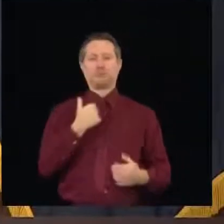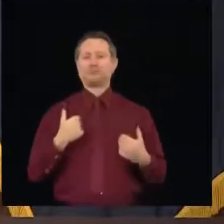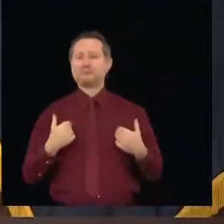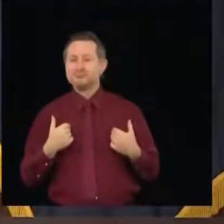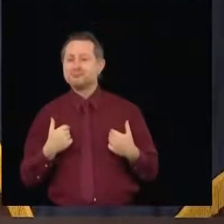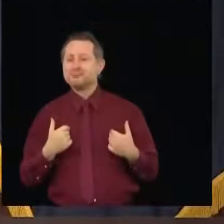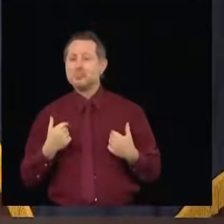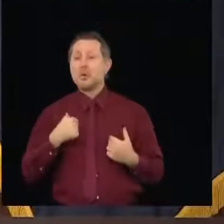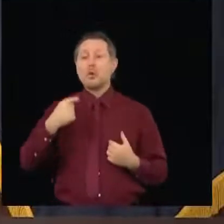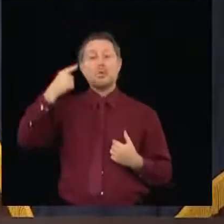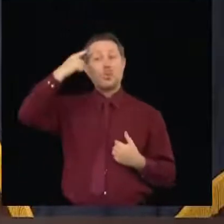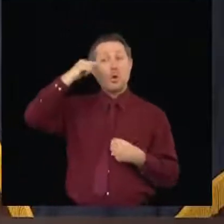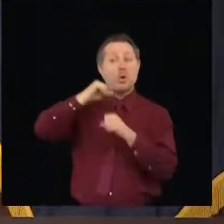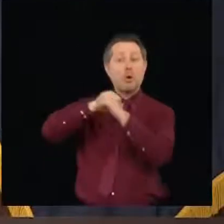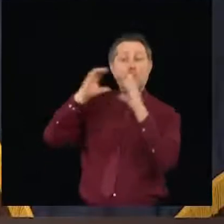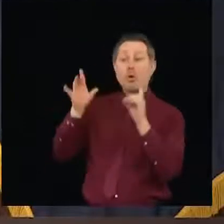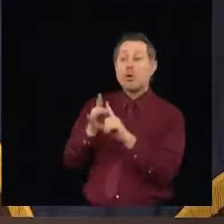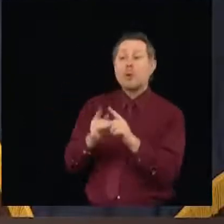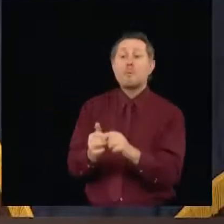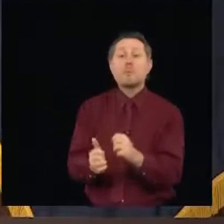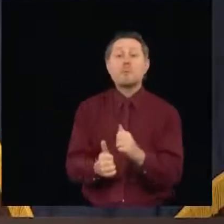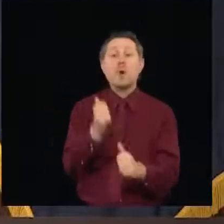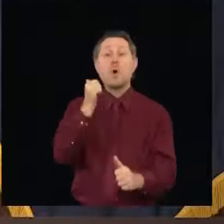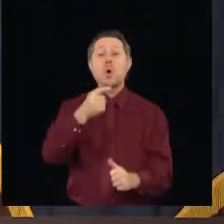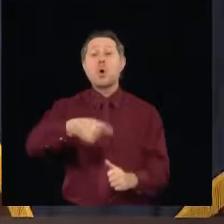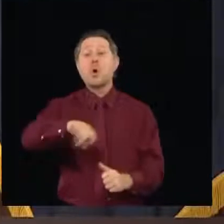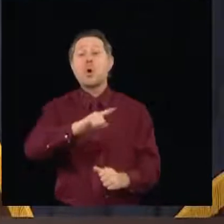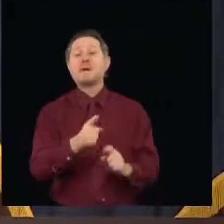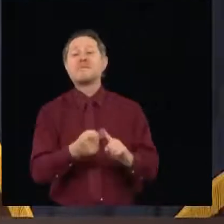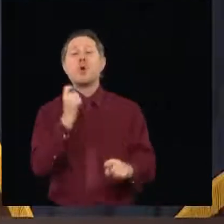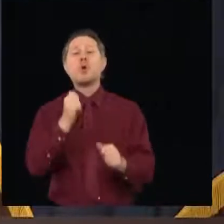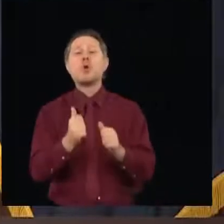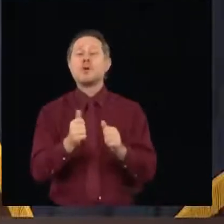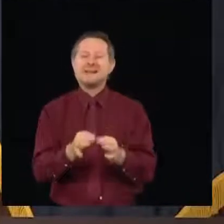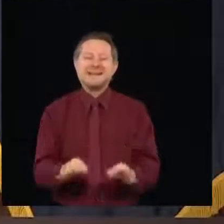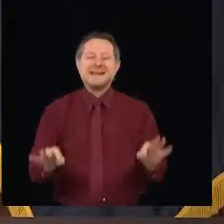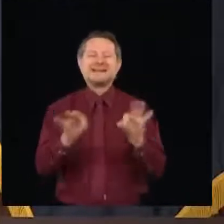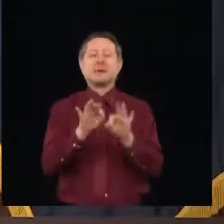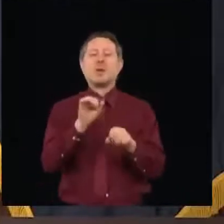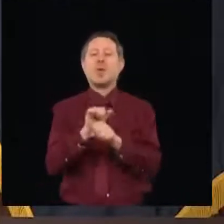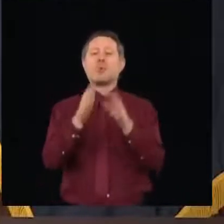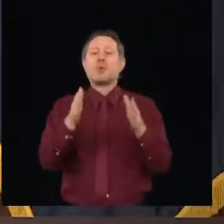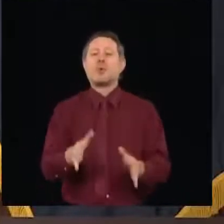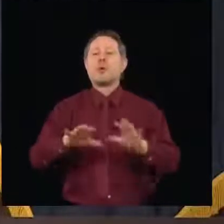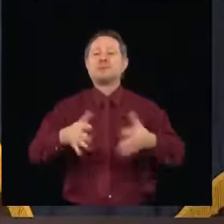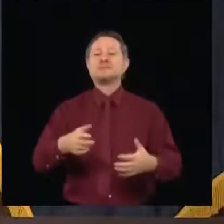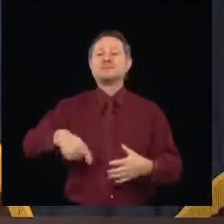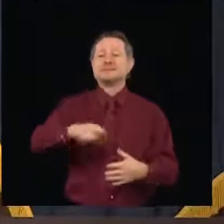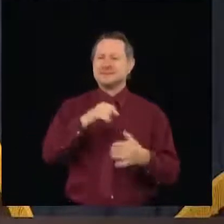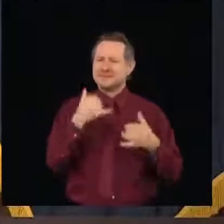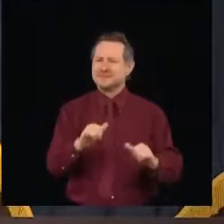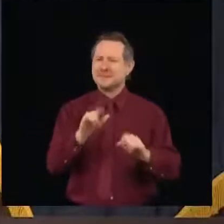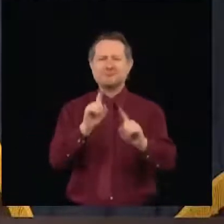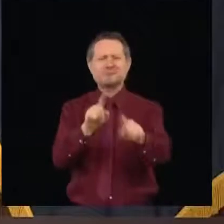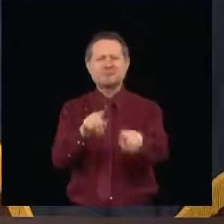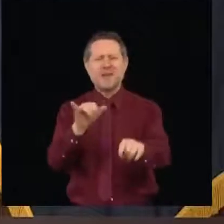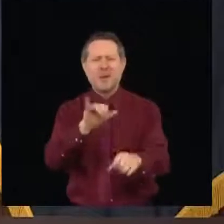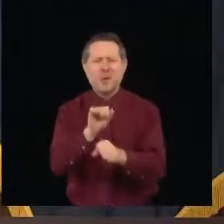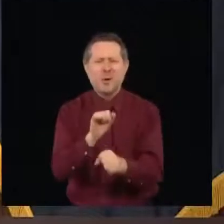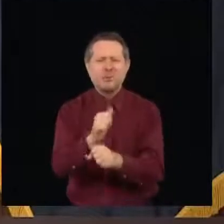thought it might be predominantly essential workers who were still out there working, showing